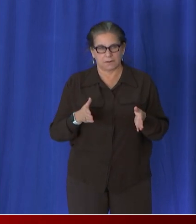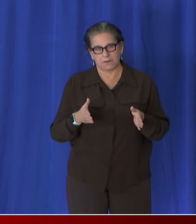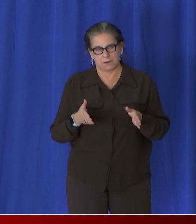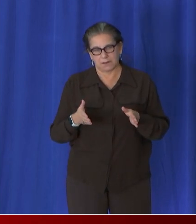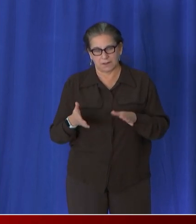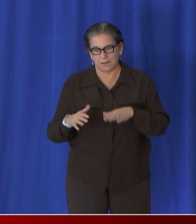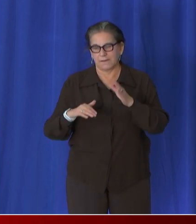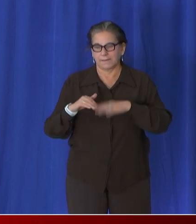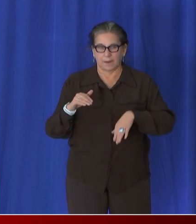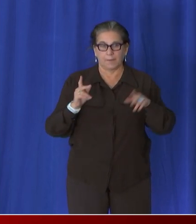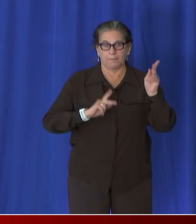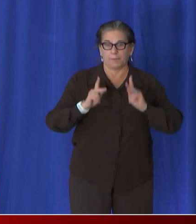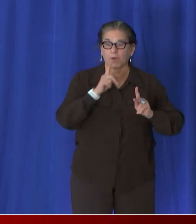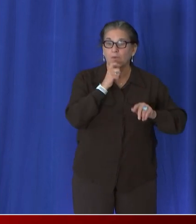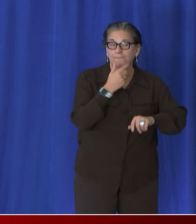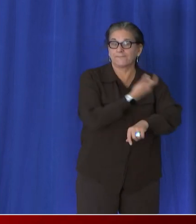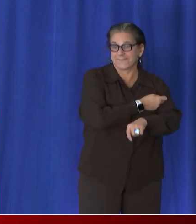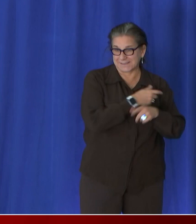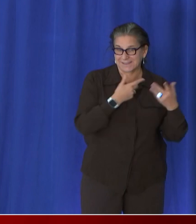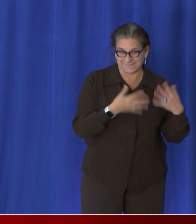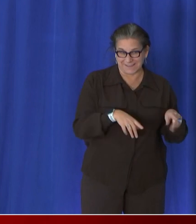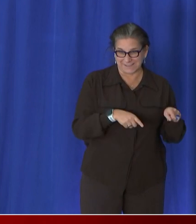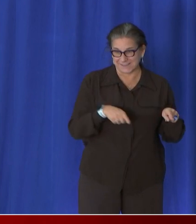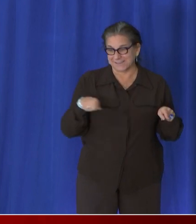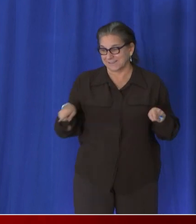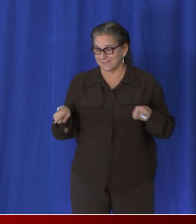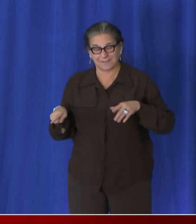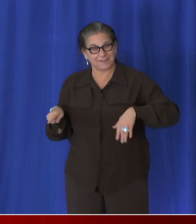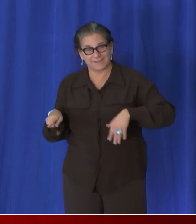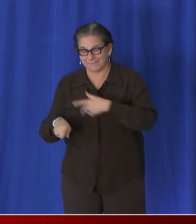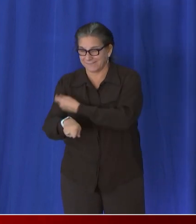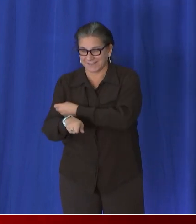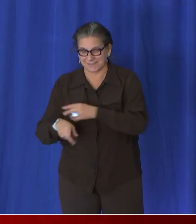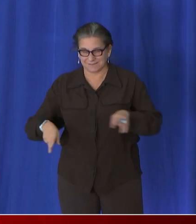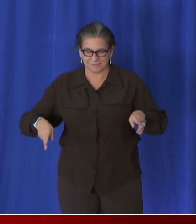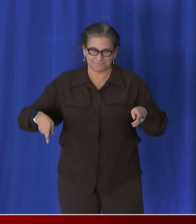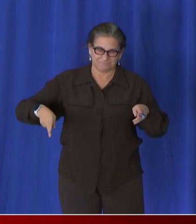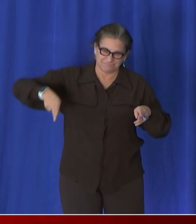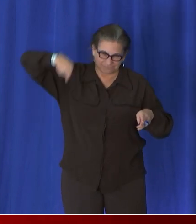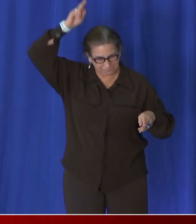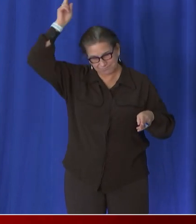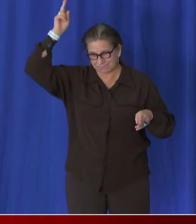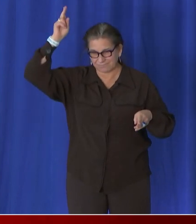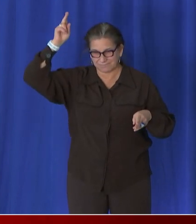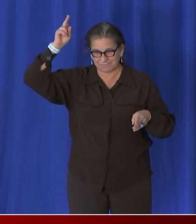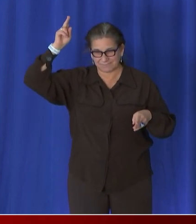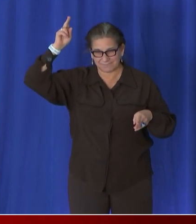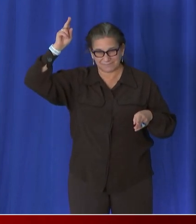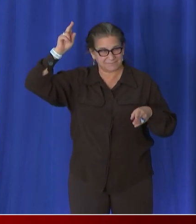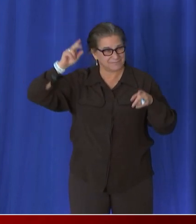the mayor pointed out, the graphs on the screen is that of DC data.